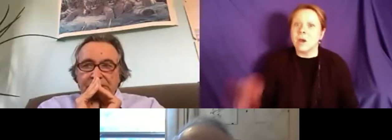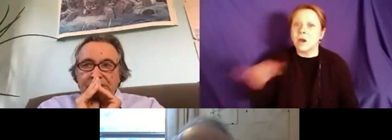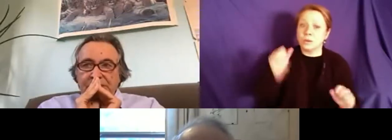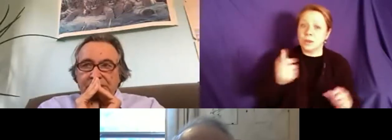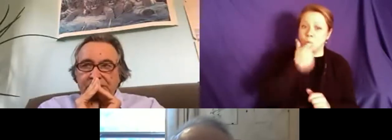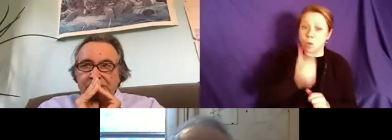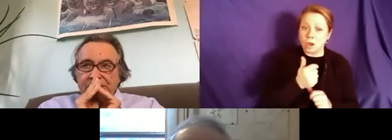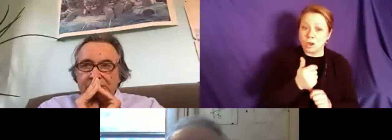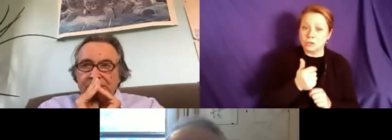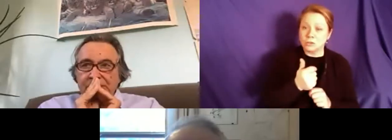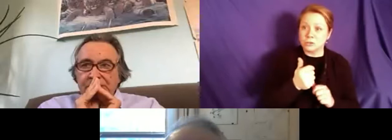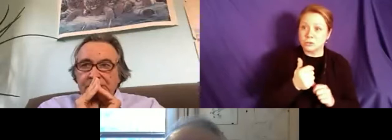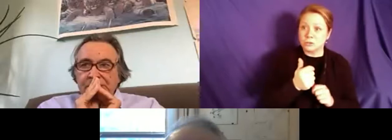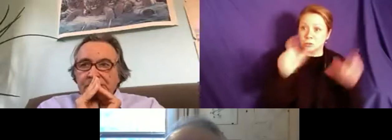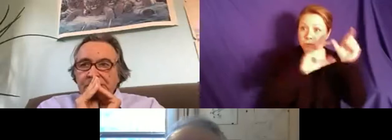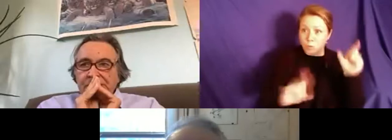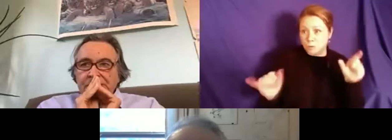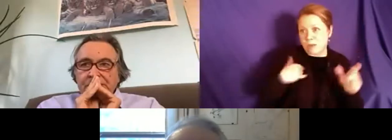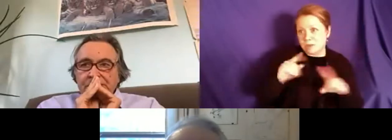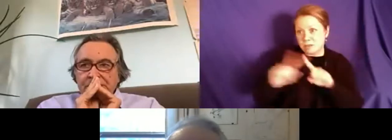you have a couple of different options there.